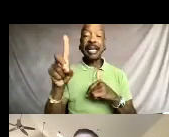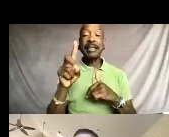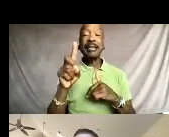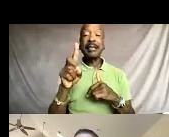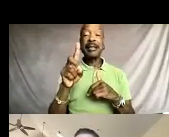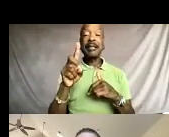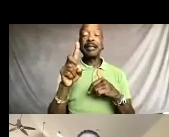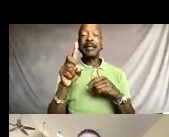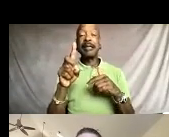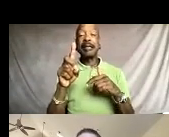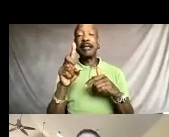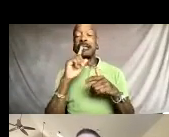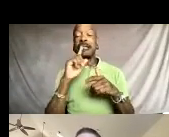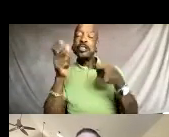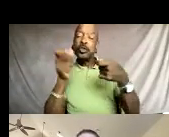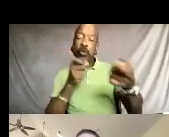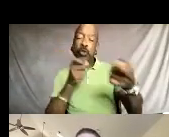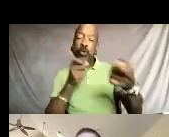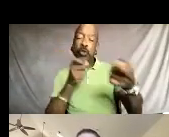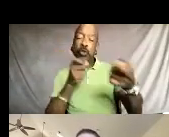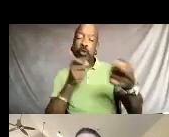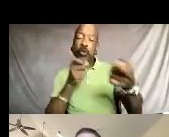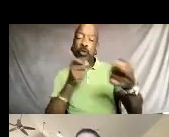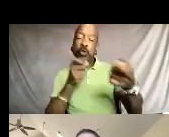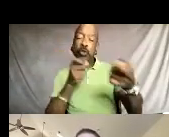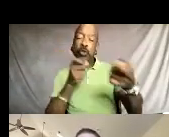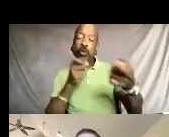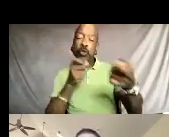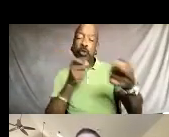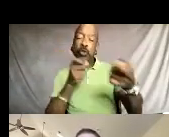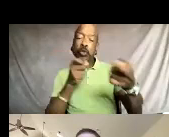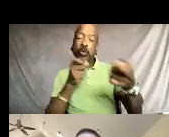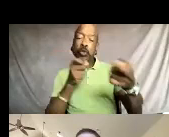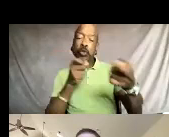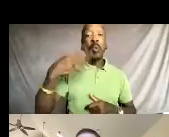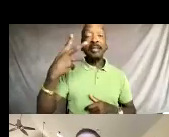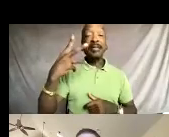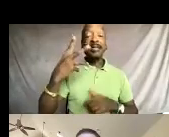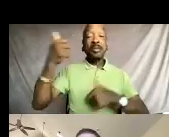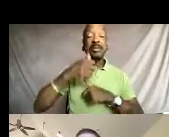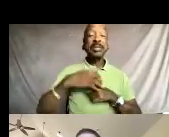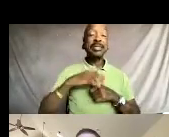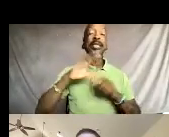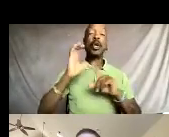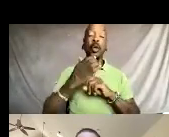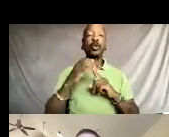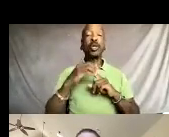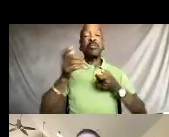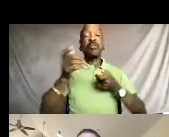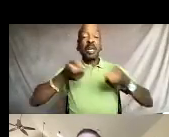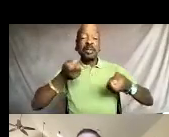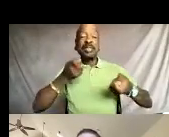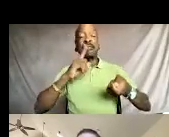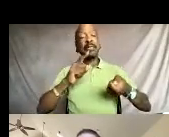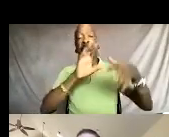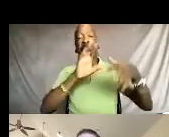real estate. White supremacy, extraction, greed, and the culture of dominance, they all hinge on possession. But back to the piece